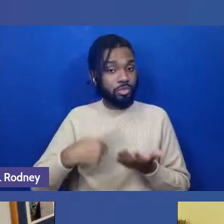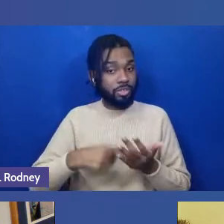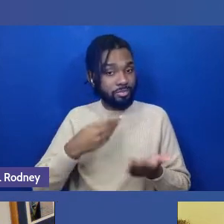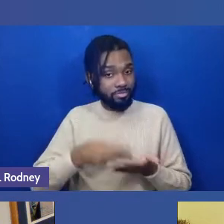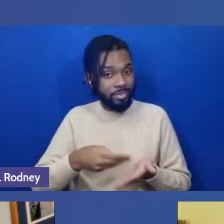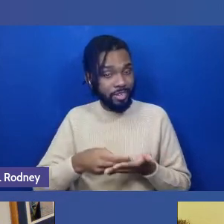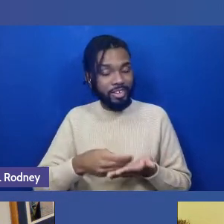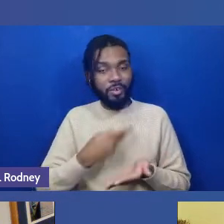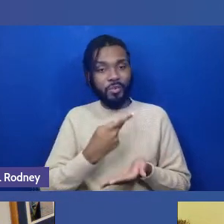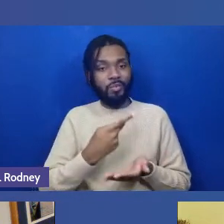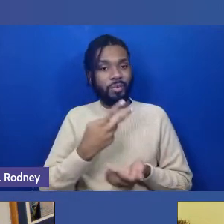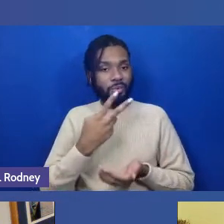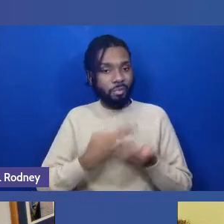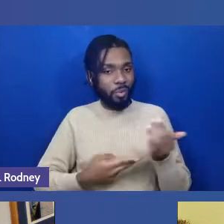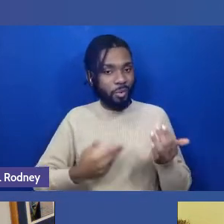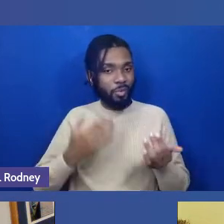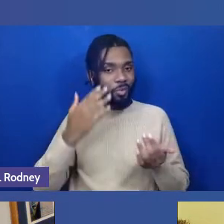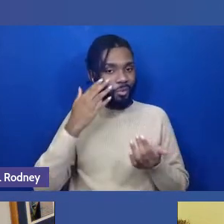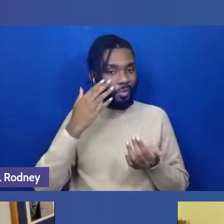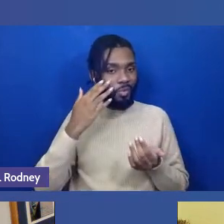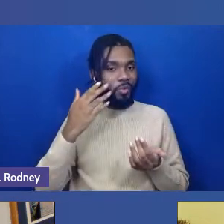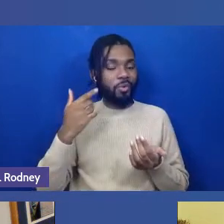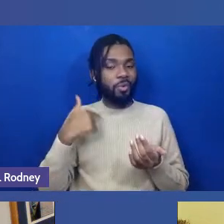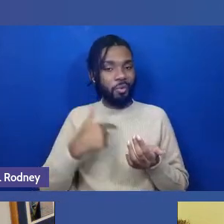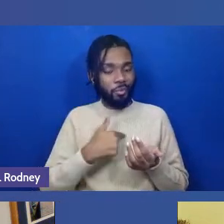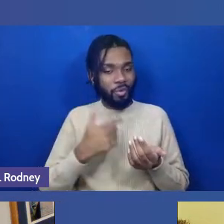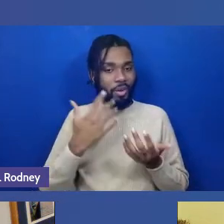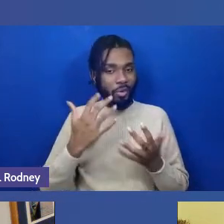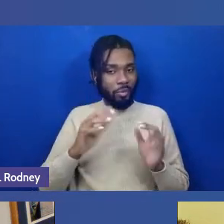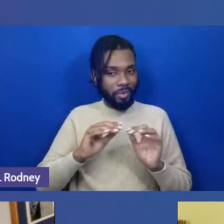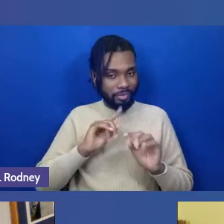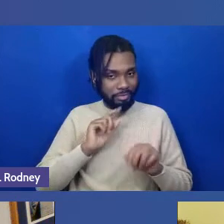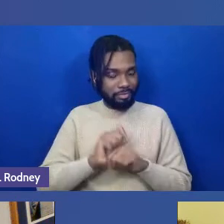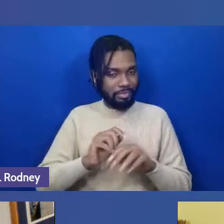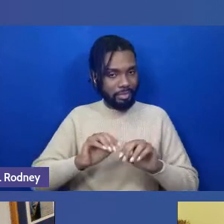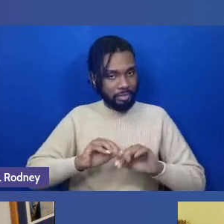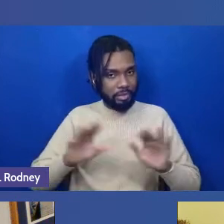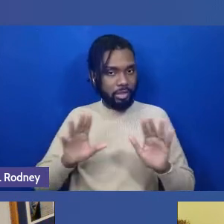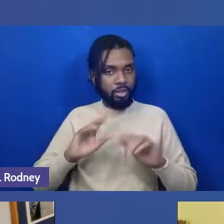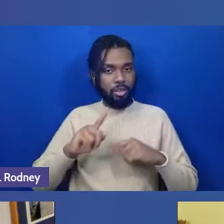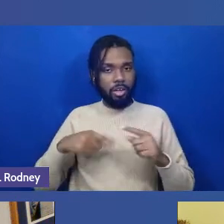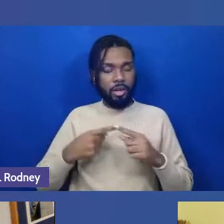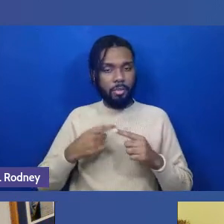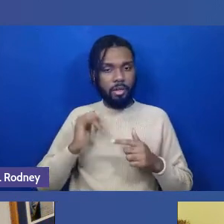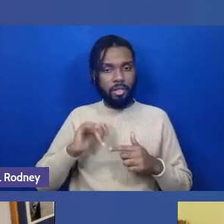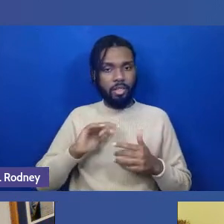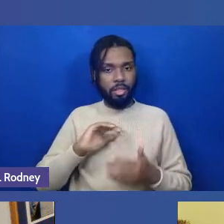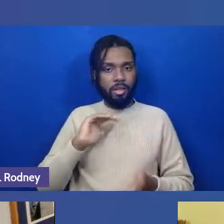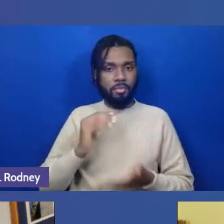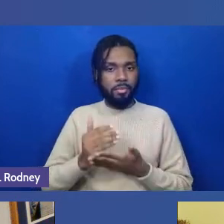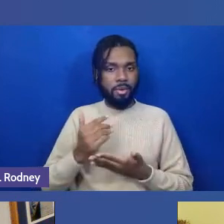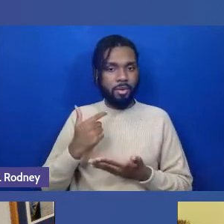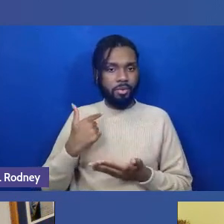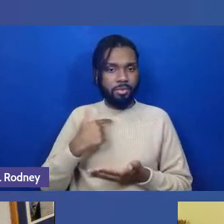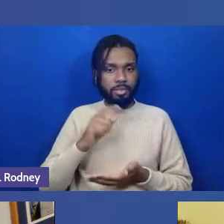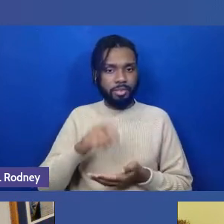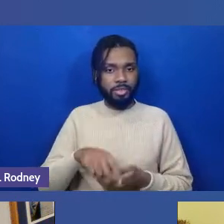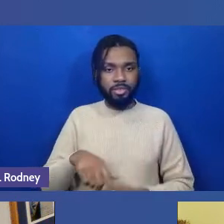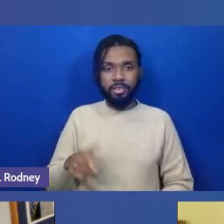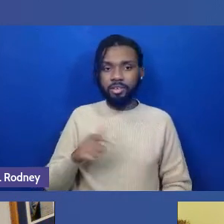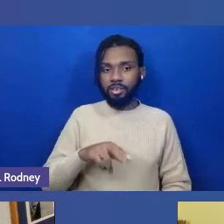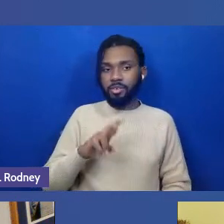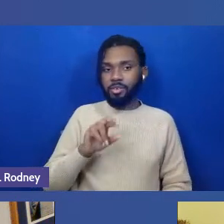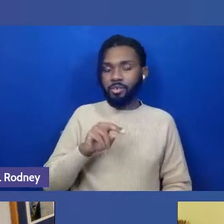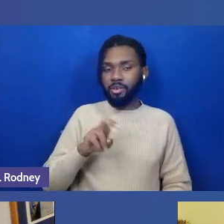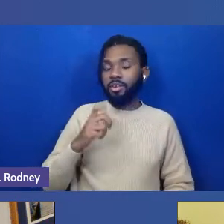know to make sure to be really clear about what that number really is. Yes, and what that number includes and